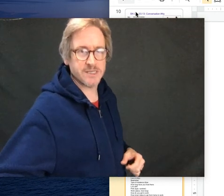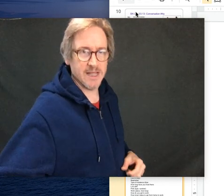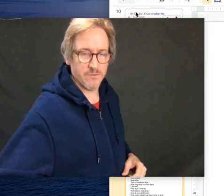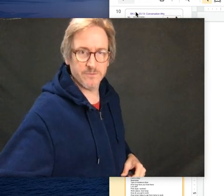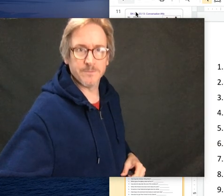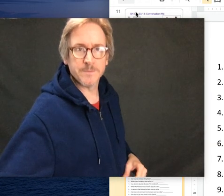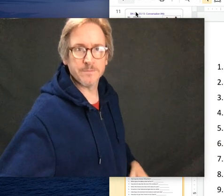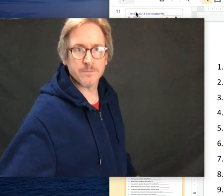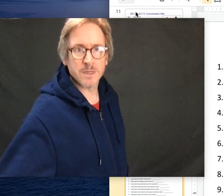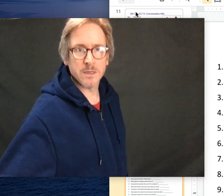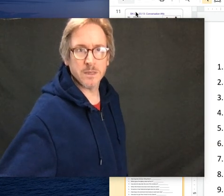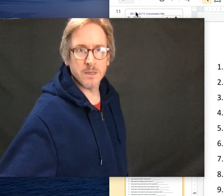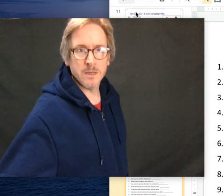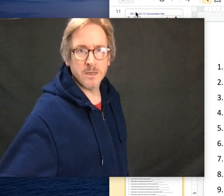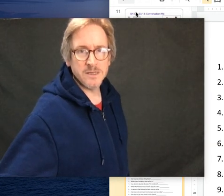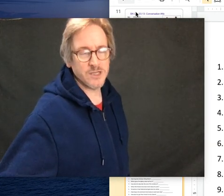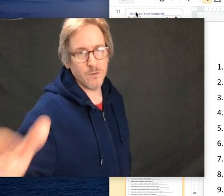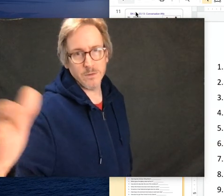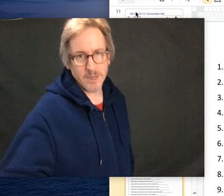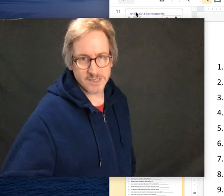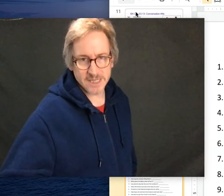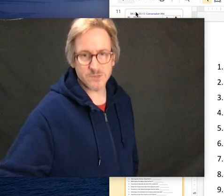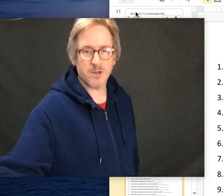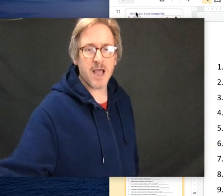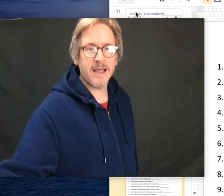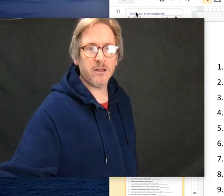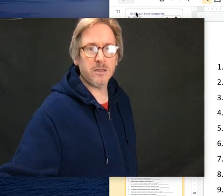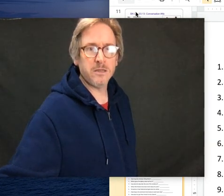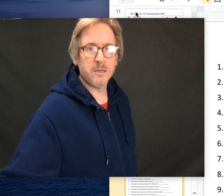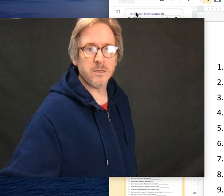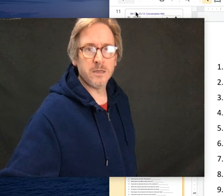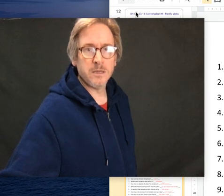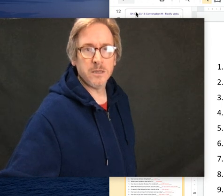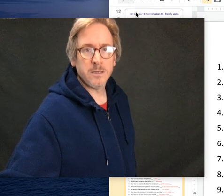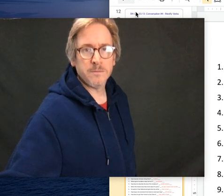it yourself. So here's the answers about Kyle.